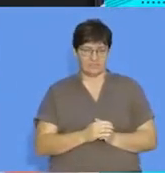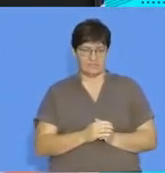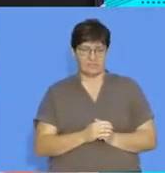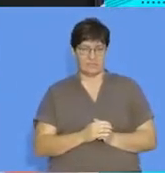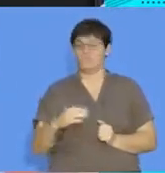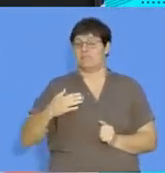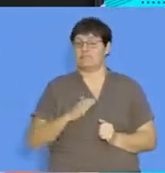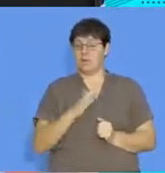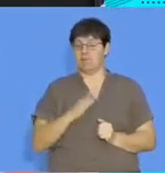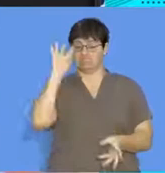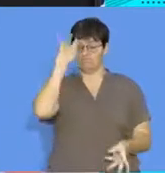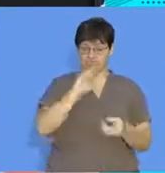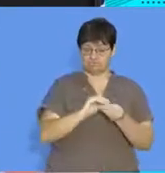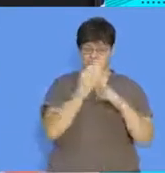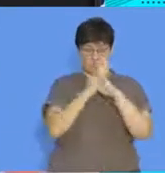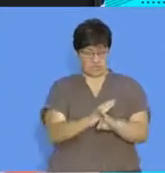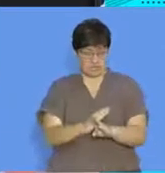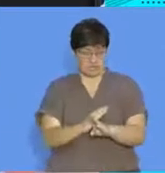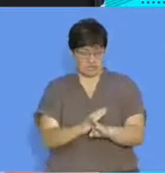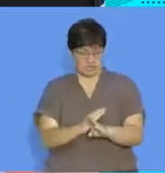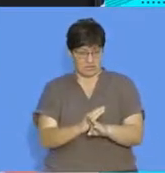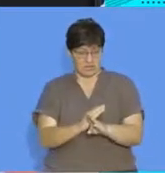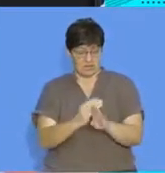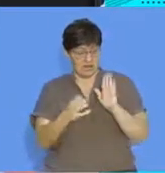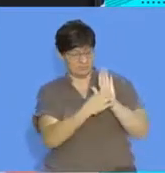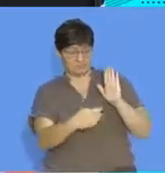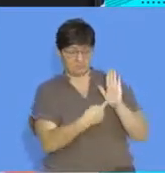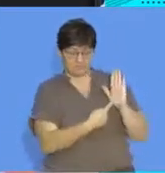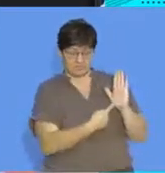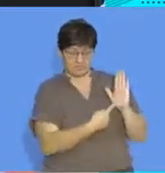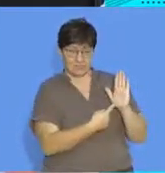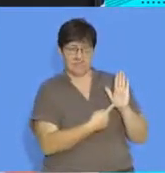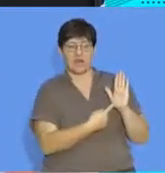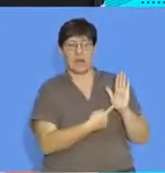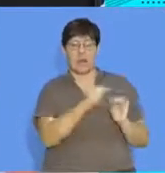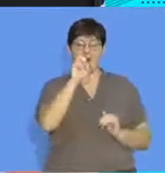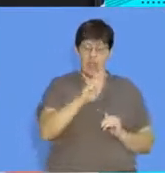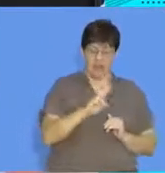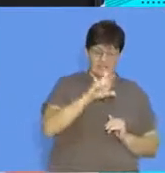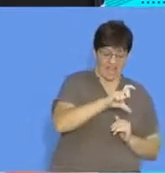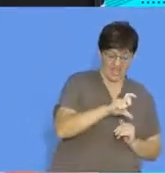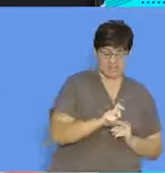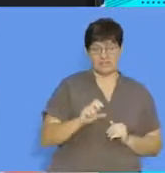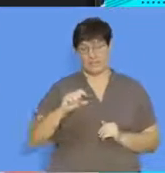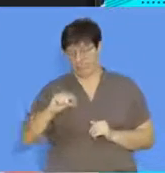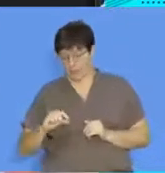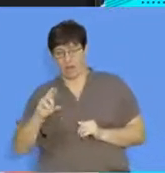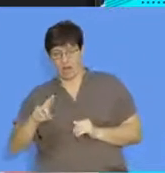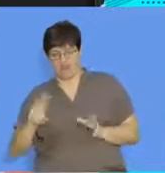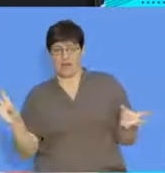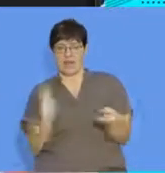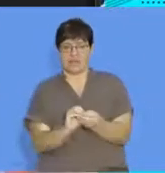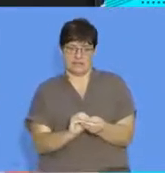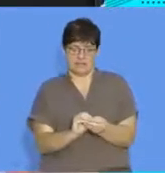to determine the total resistance in a circuit, we would actually add the big R and the small r because they're actually in